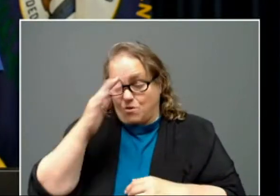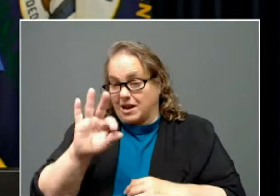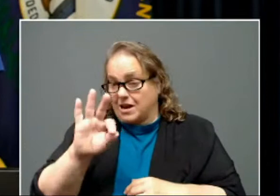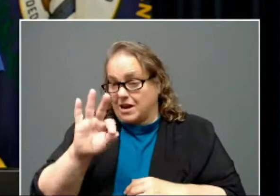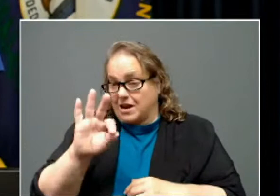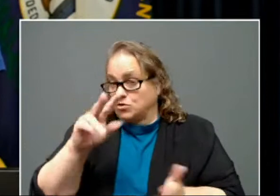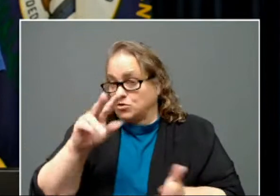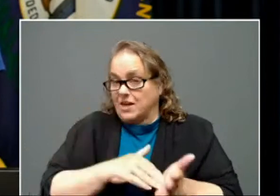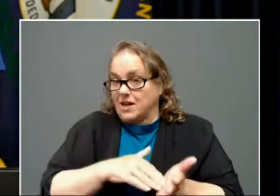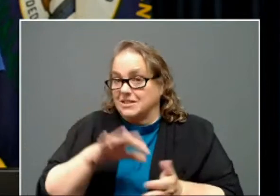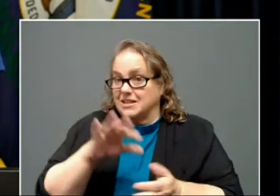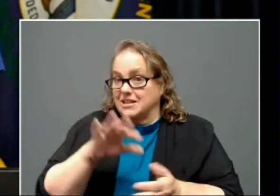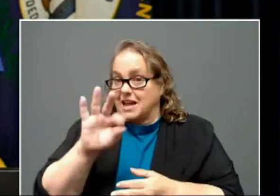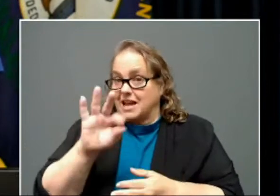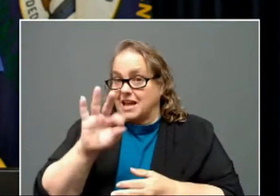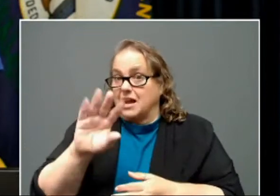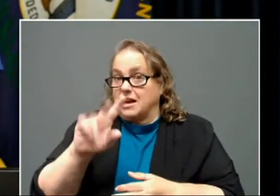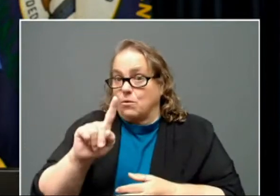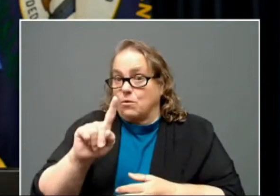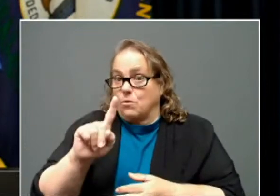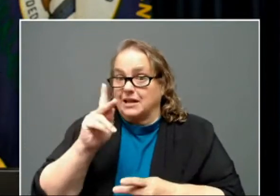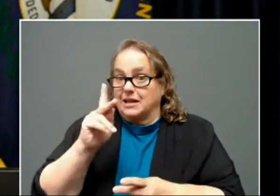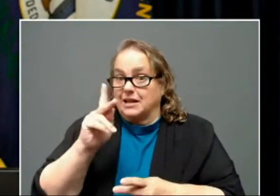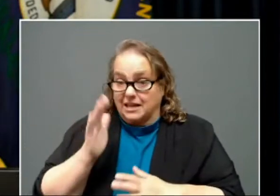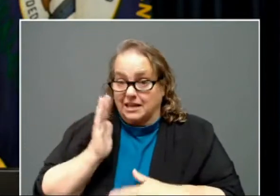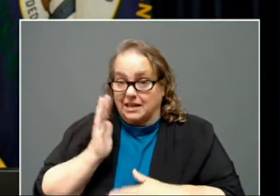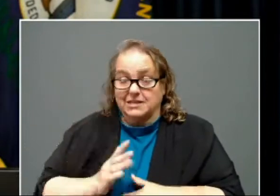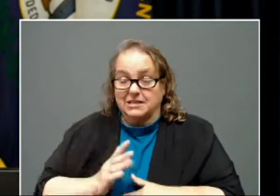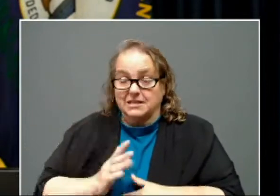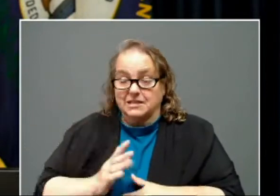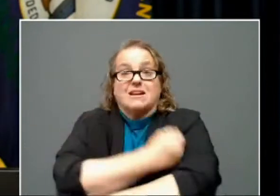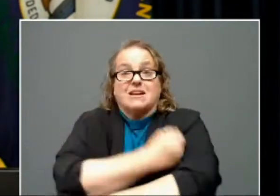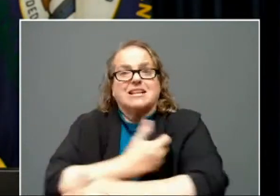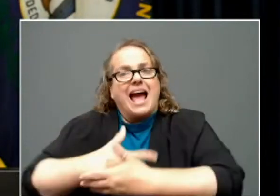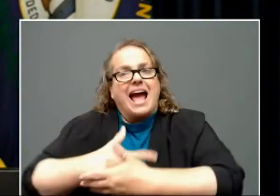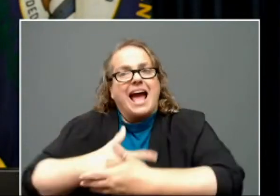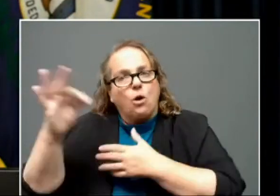92,991 Kentuckians vaccinated out of state. But in that